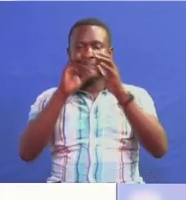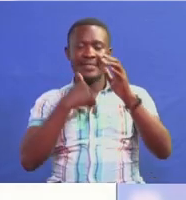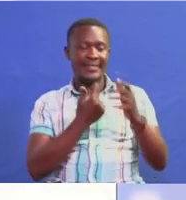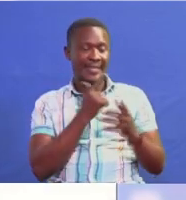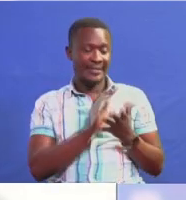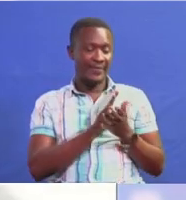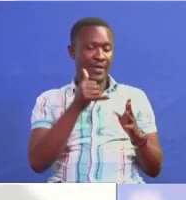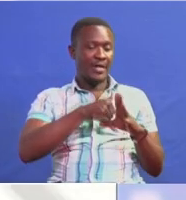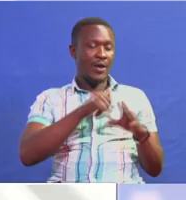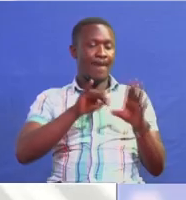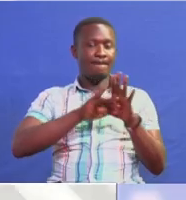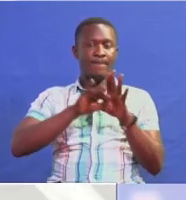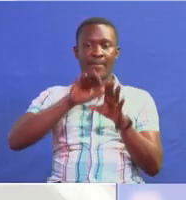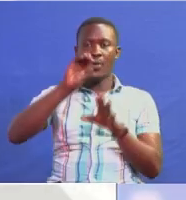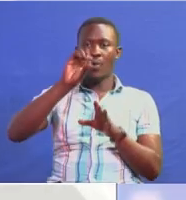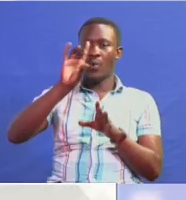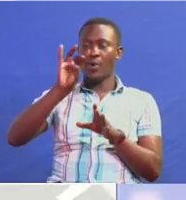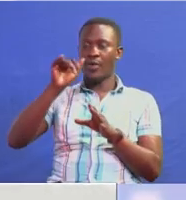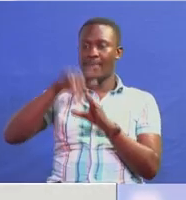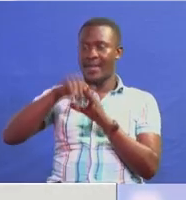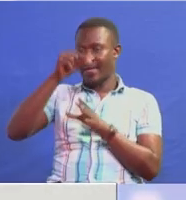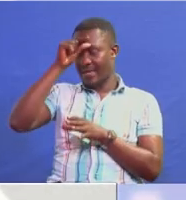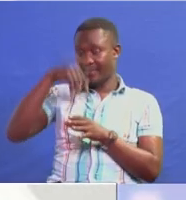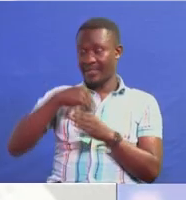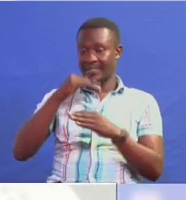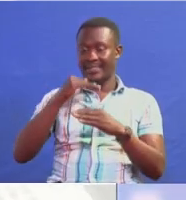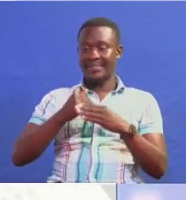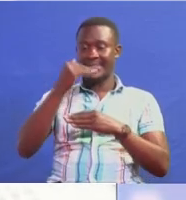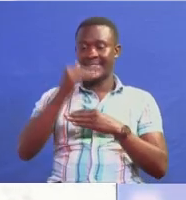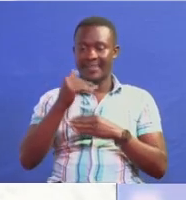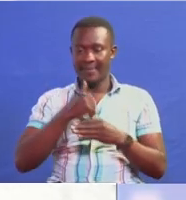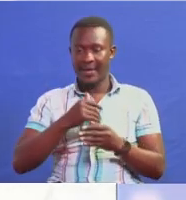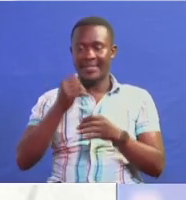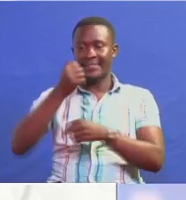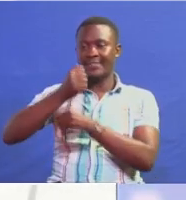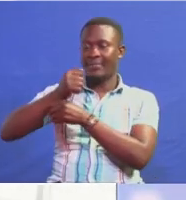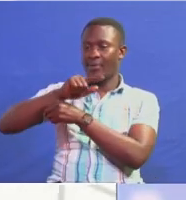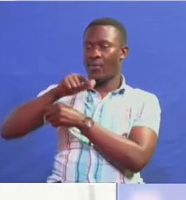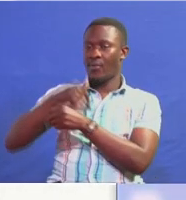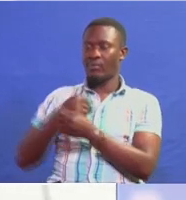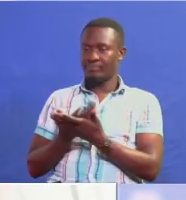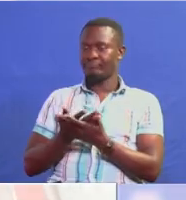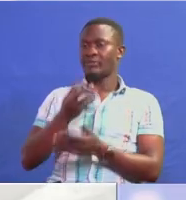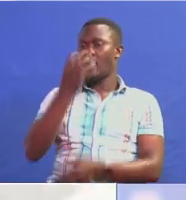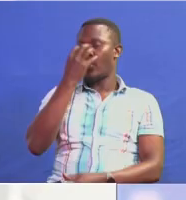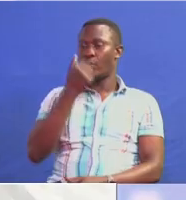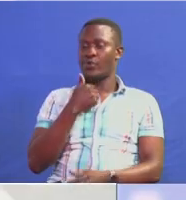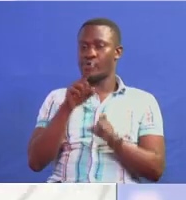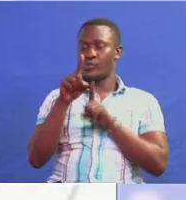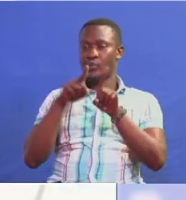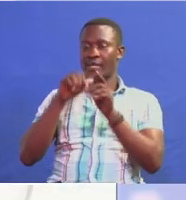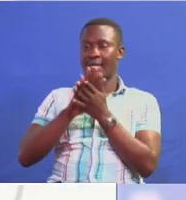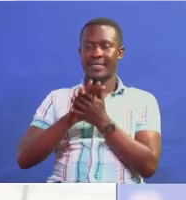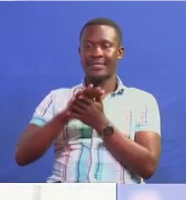that including members of ODM in his government is a step forward in joining hands for the benefit of Kenyans. Ruto's tour in the